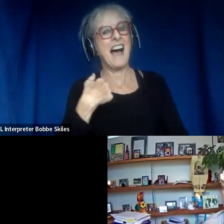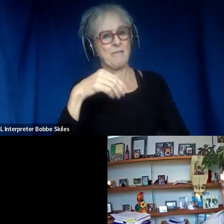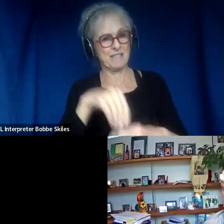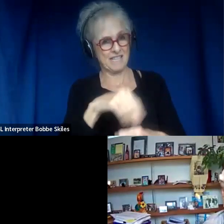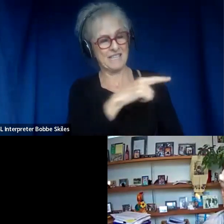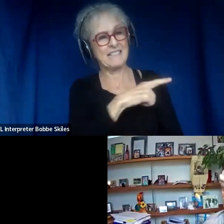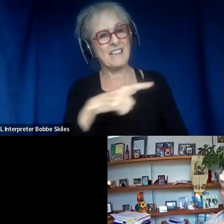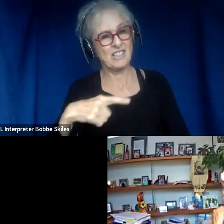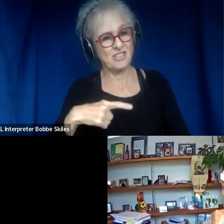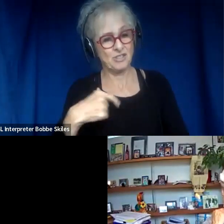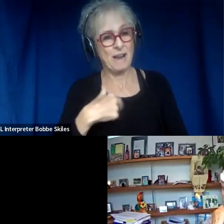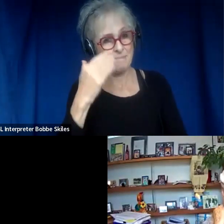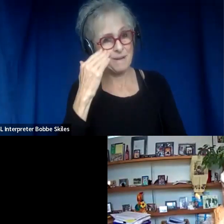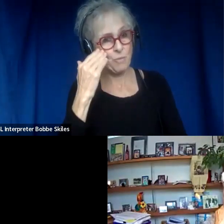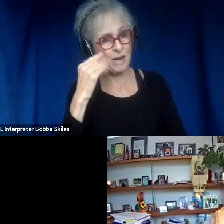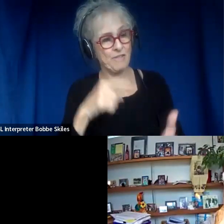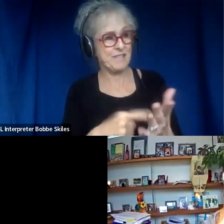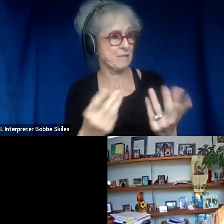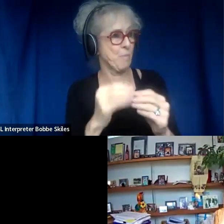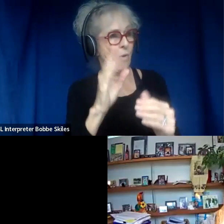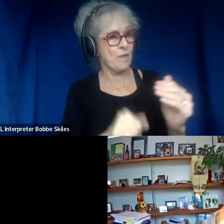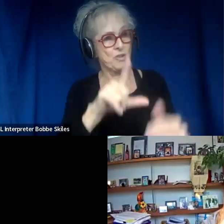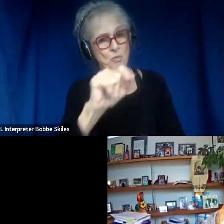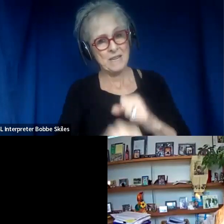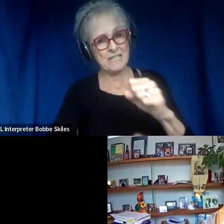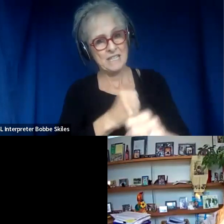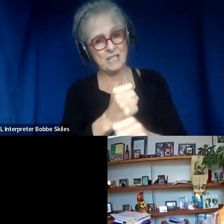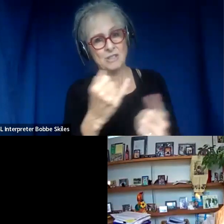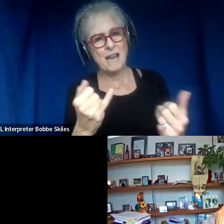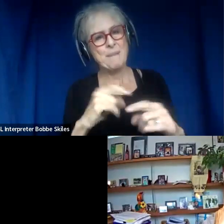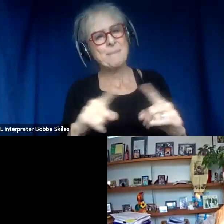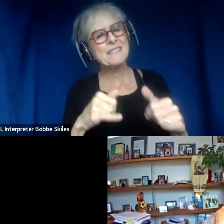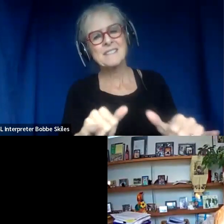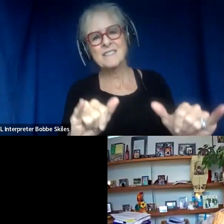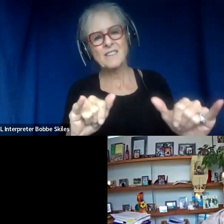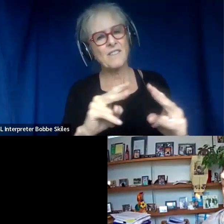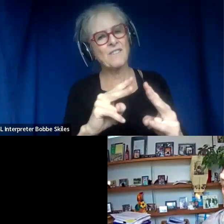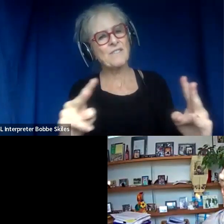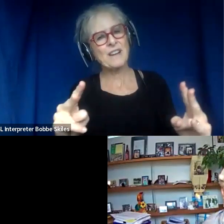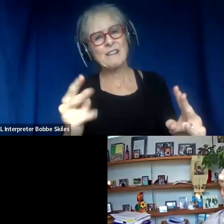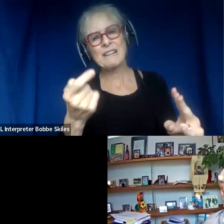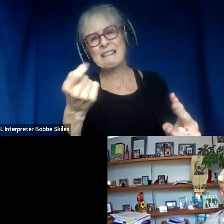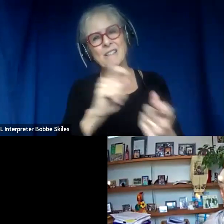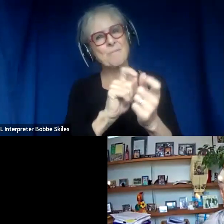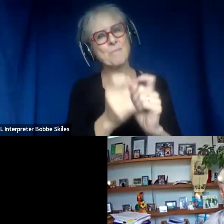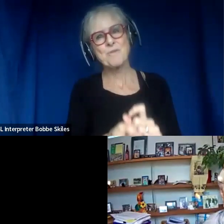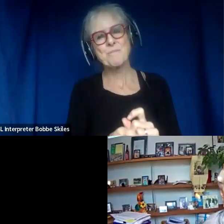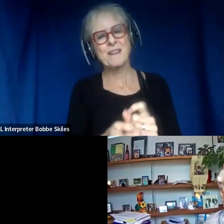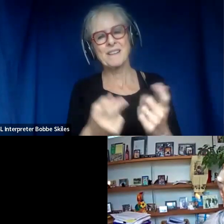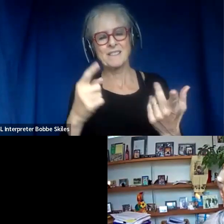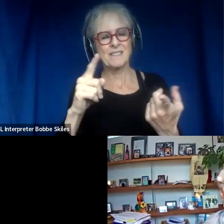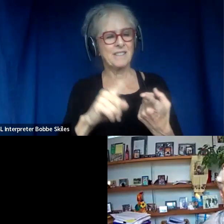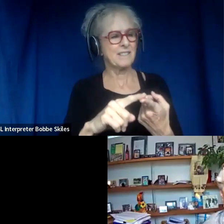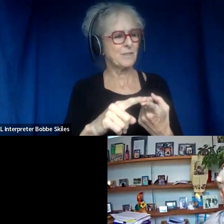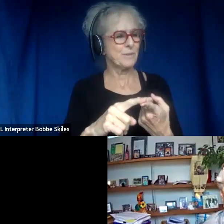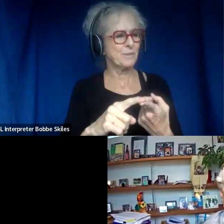how long, at least I'm aware of it, which is over 20 years ago. And yet there's really very little movement going on here in regards